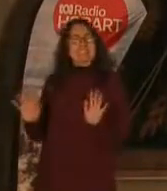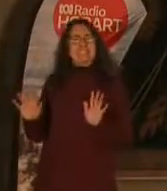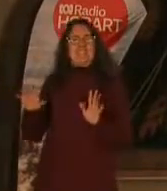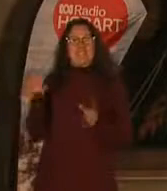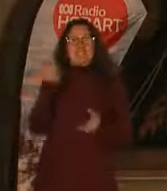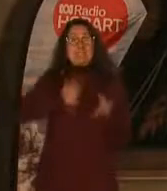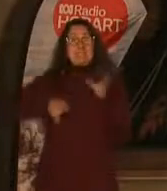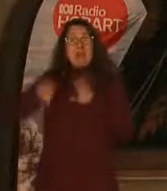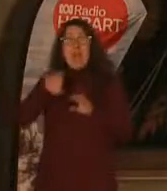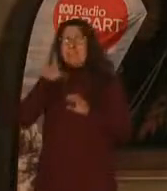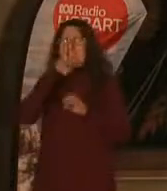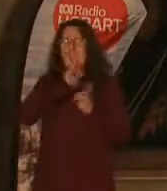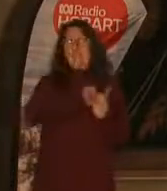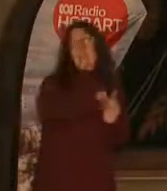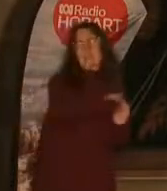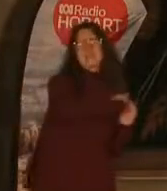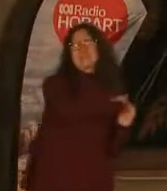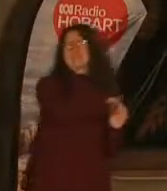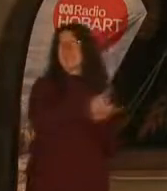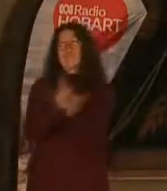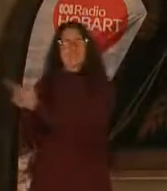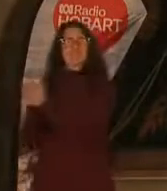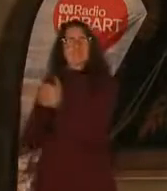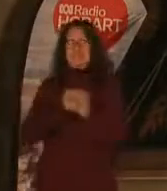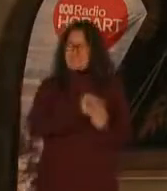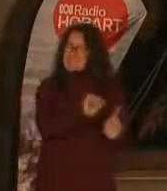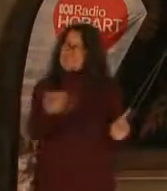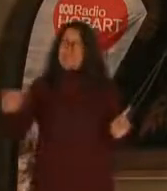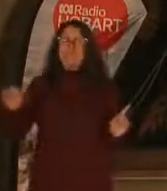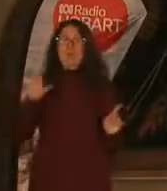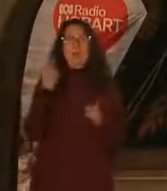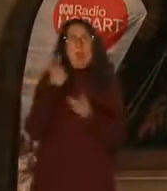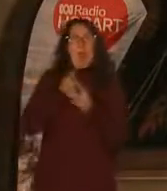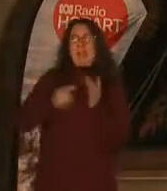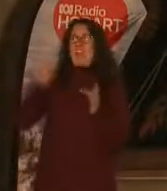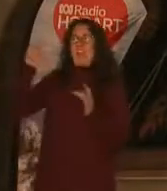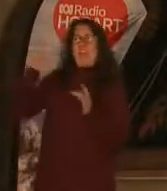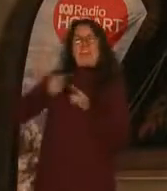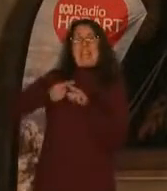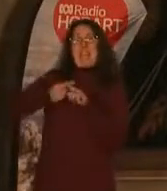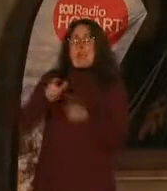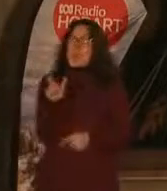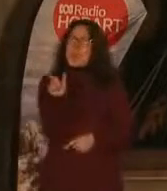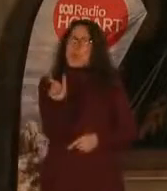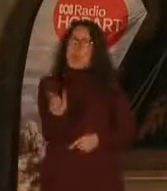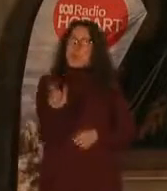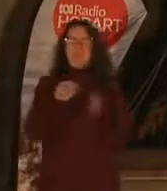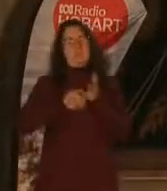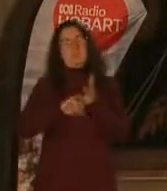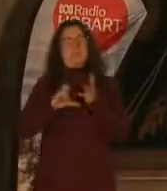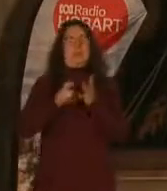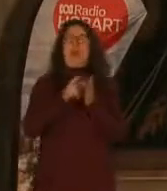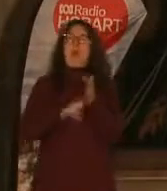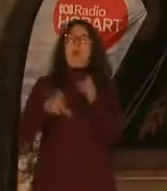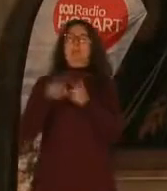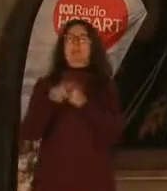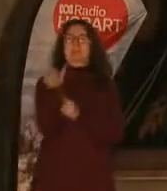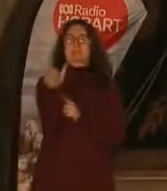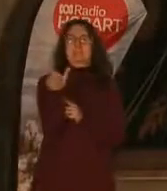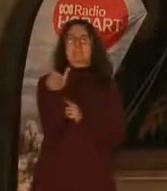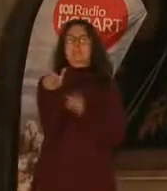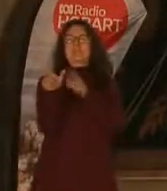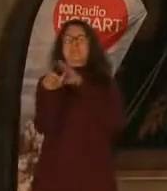not just limited to that English, that English word science and what that means now.